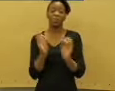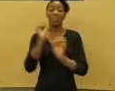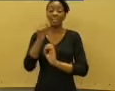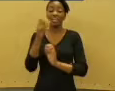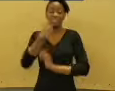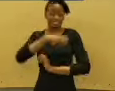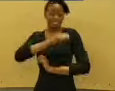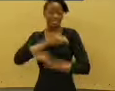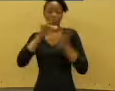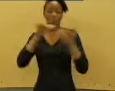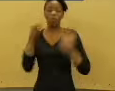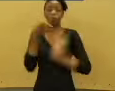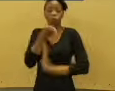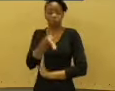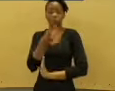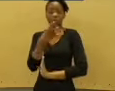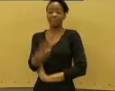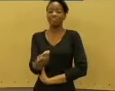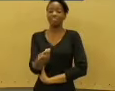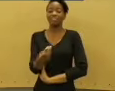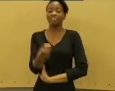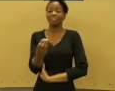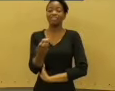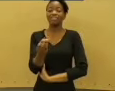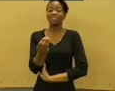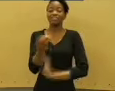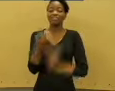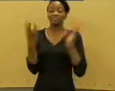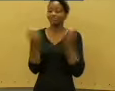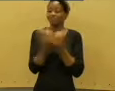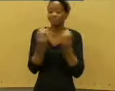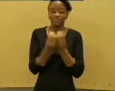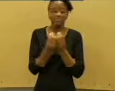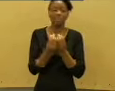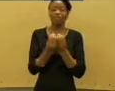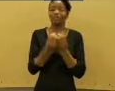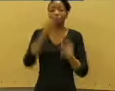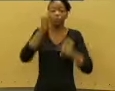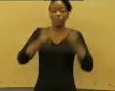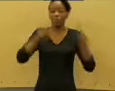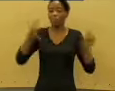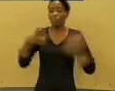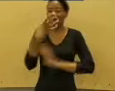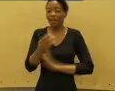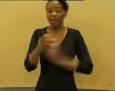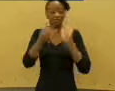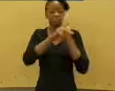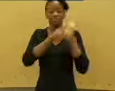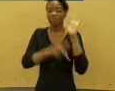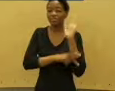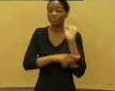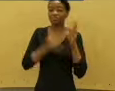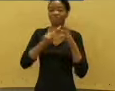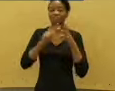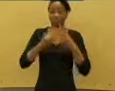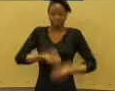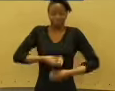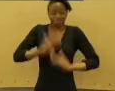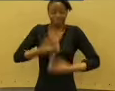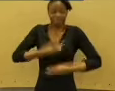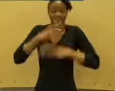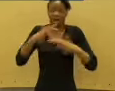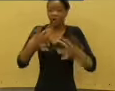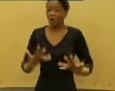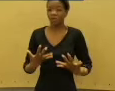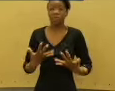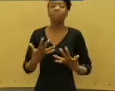transitioning and may have different things on their legal documentation as opposed to how they present and how they express themselves. And we